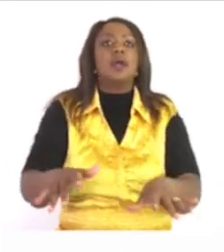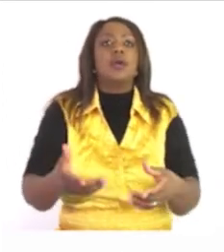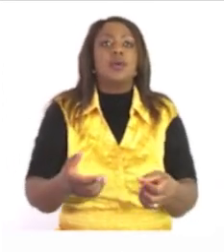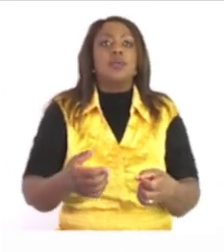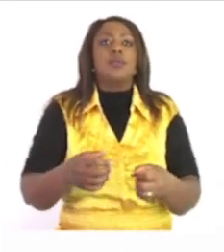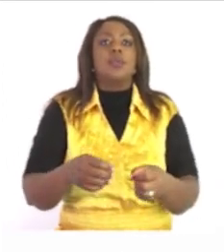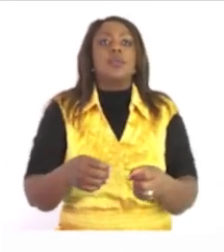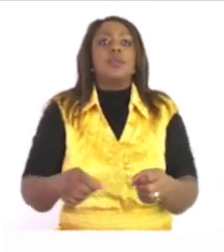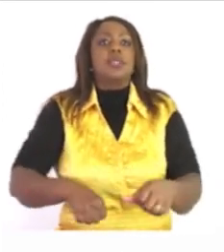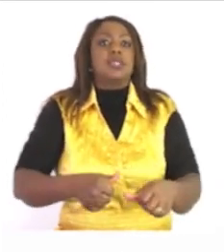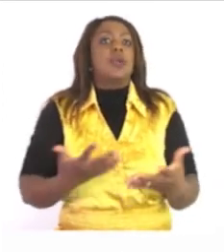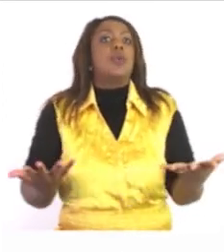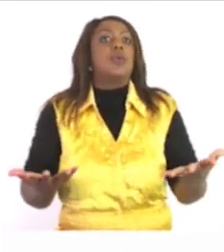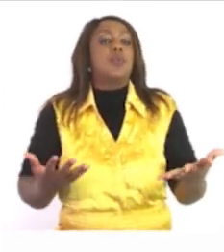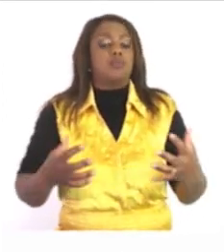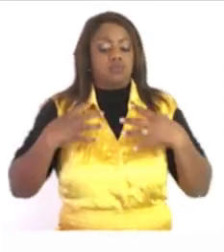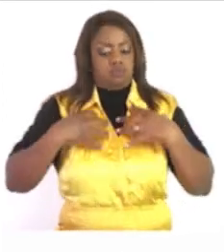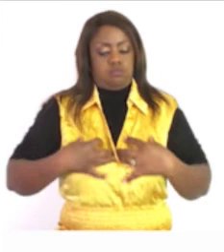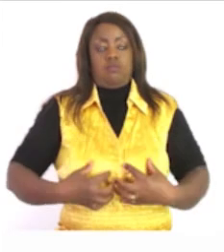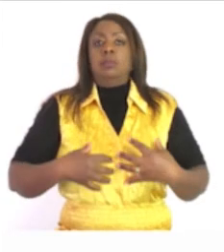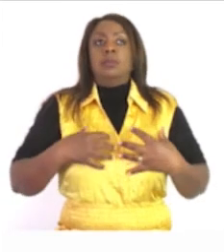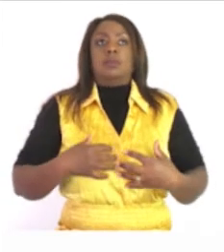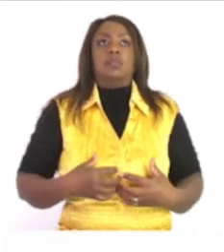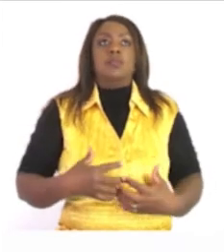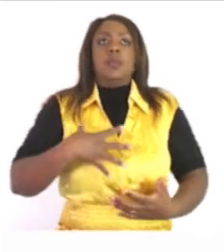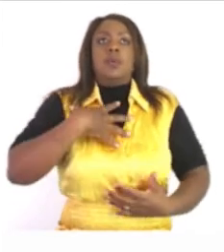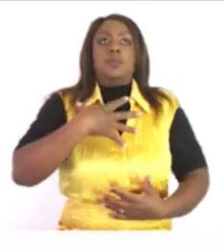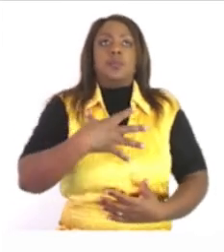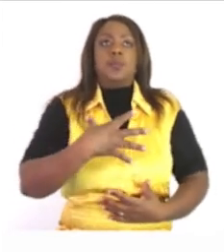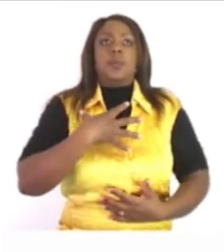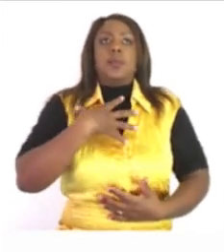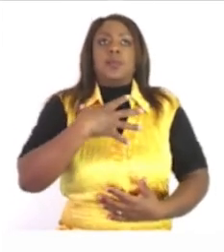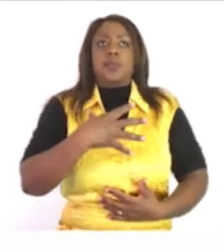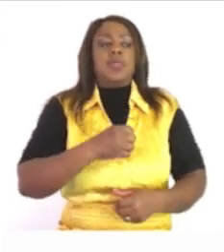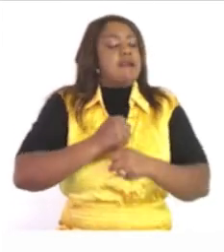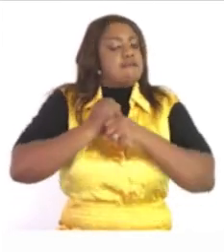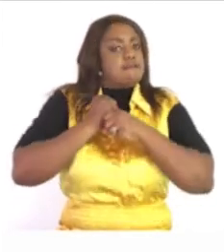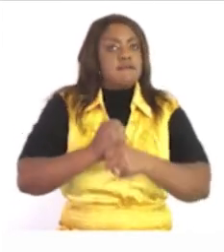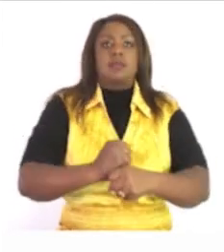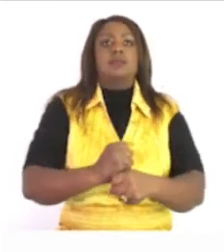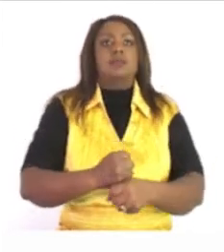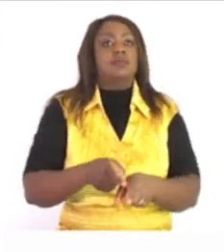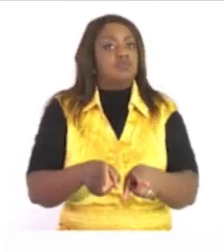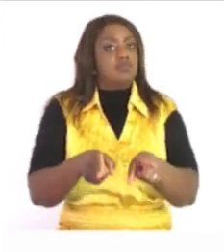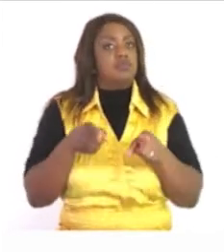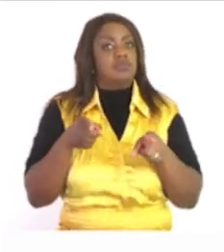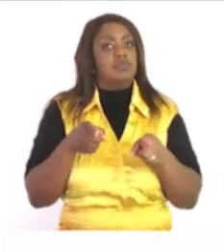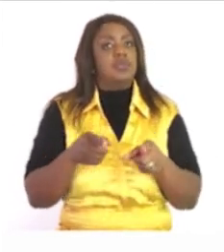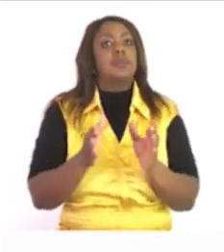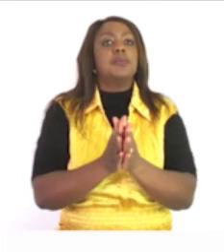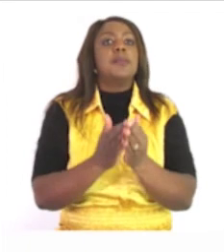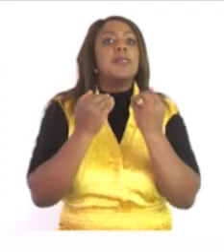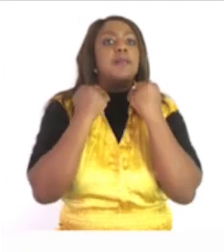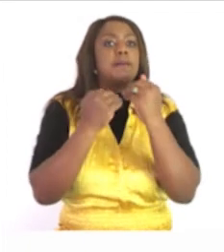respiratory system. COVID-19 is not about I'm young and I'm old. COVID-19 is not about your immune system and